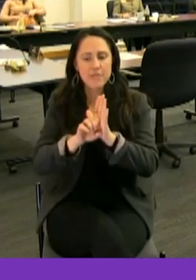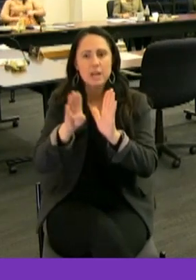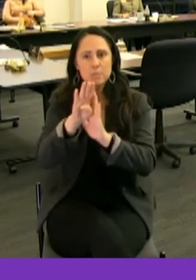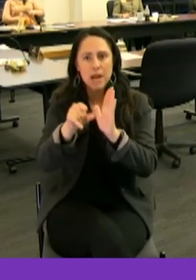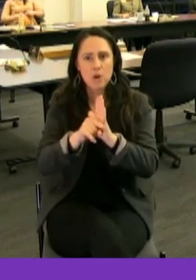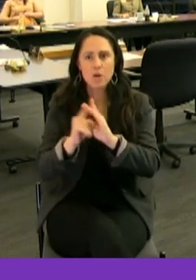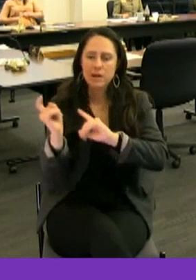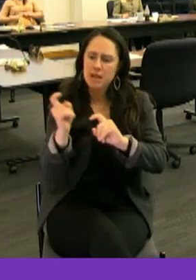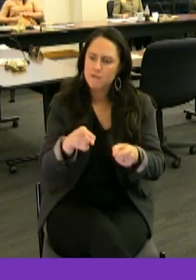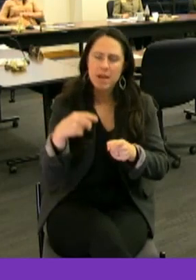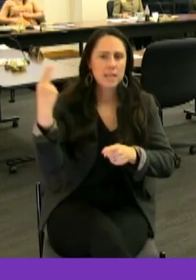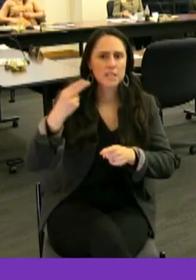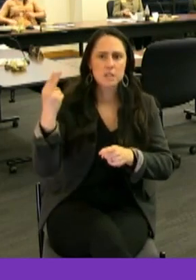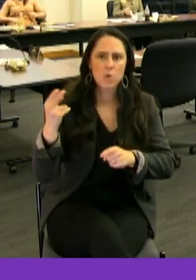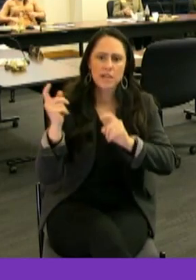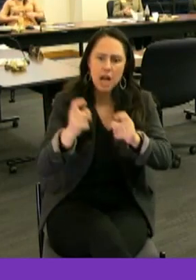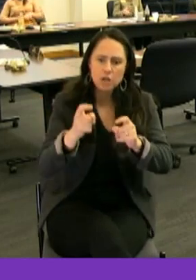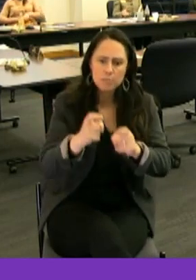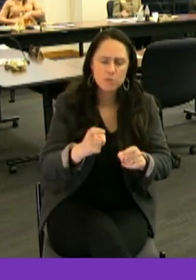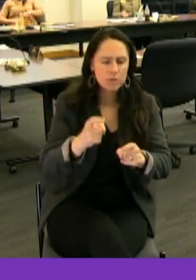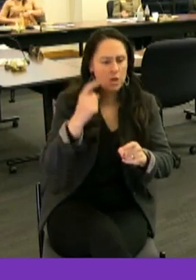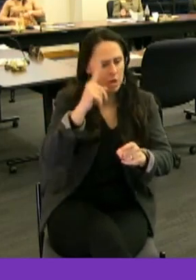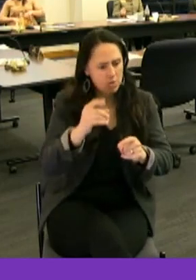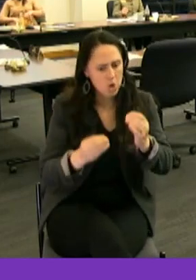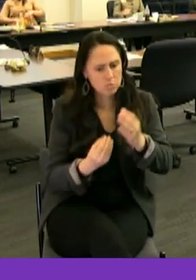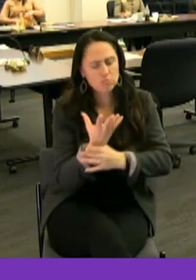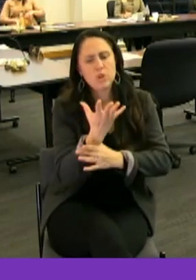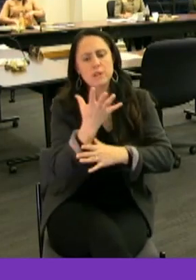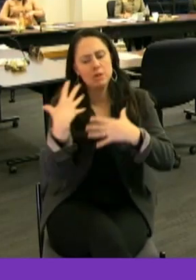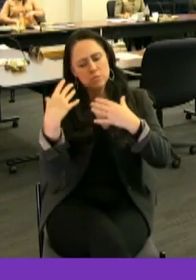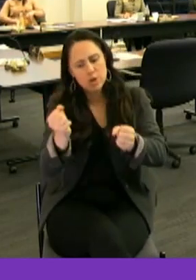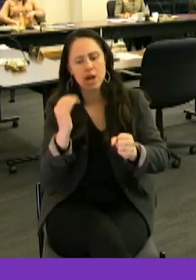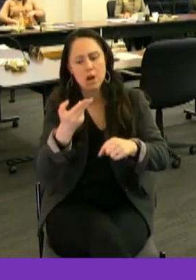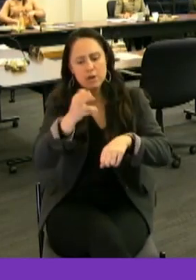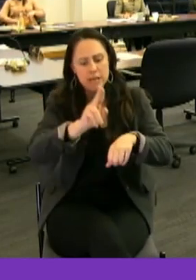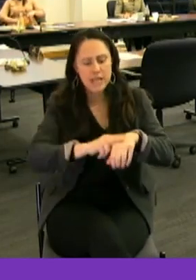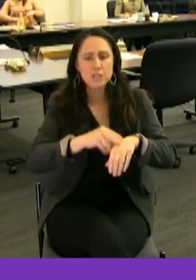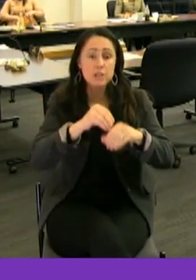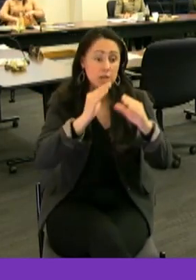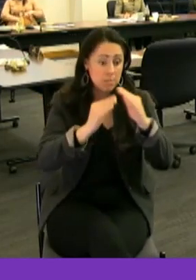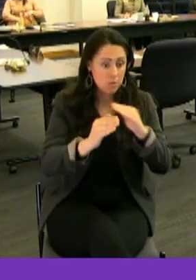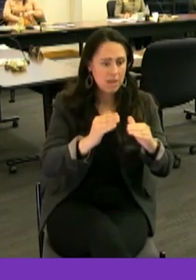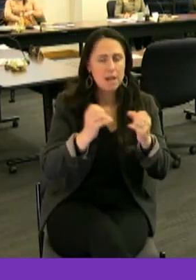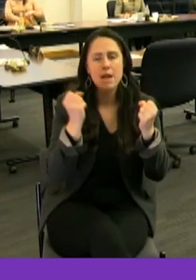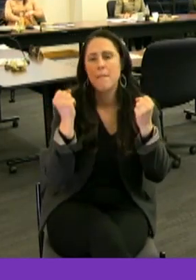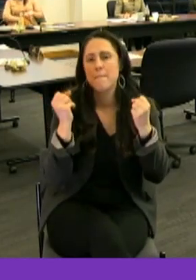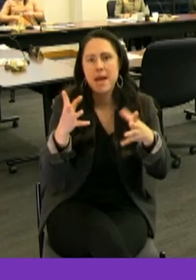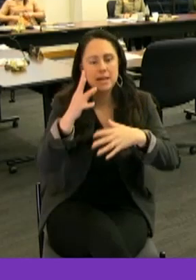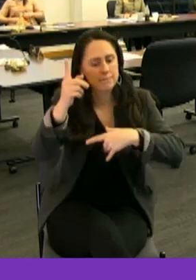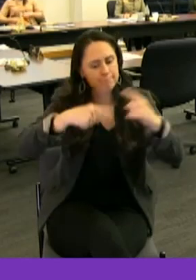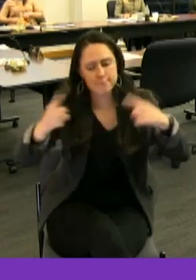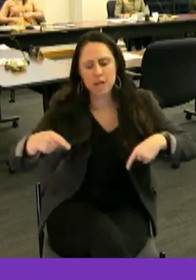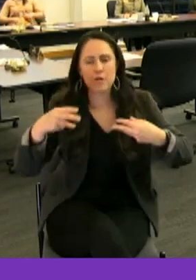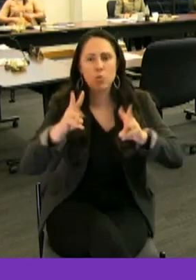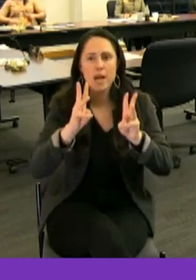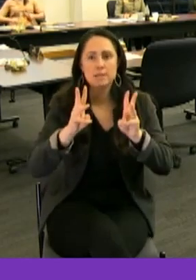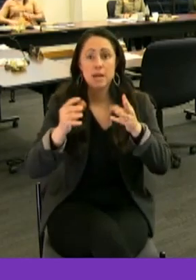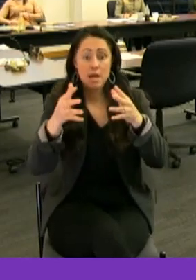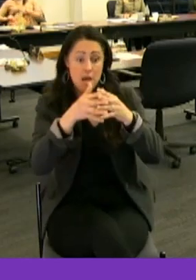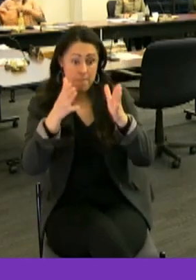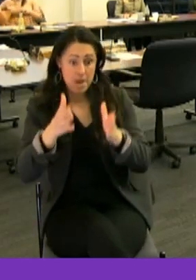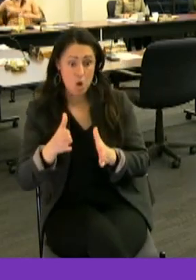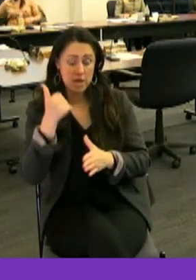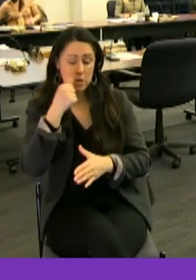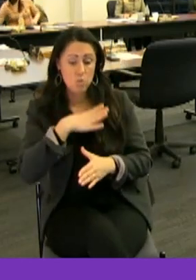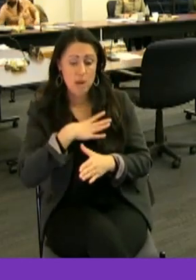historic contributions to the growth and strength of our nation and community in countless recorded and unrecorded ways. And whereas American women